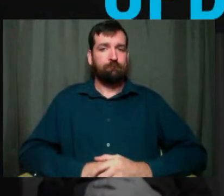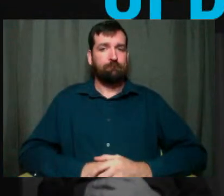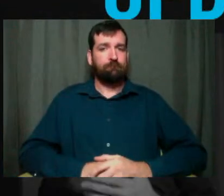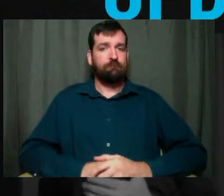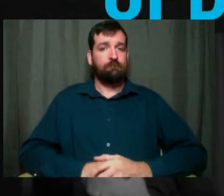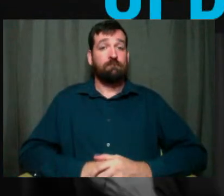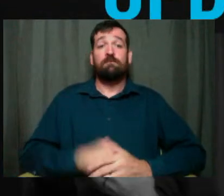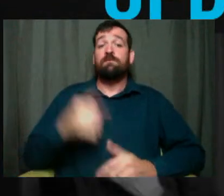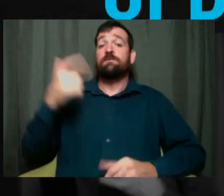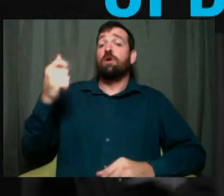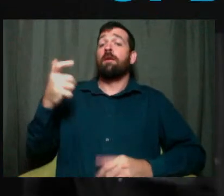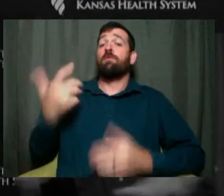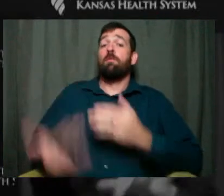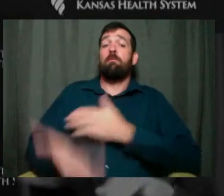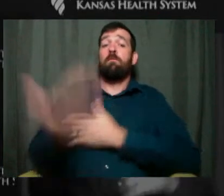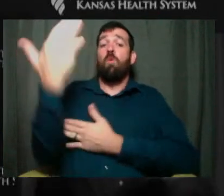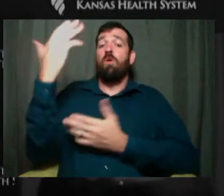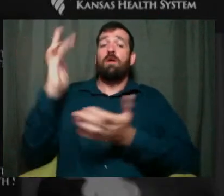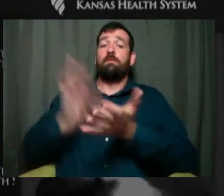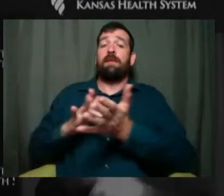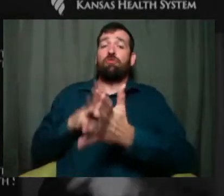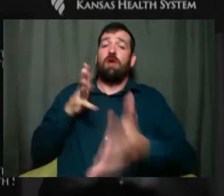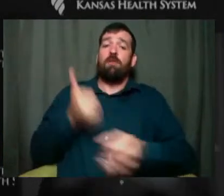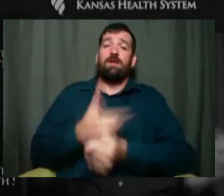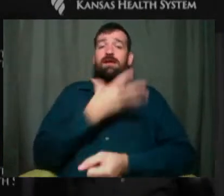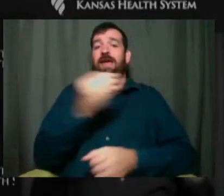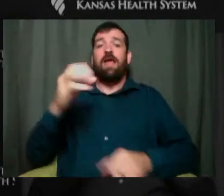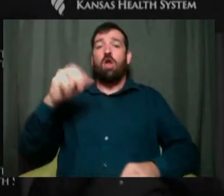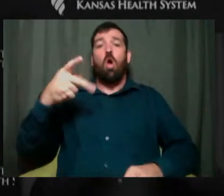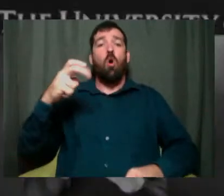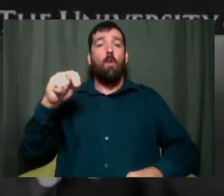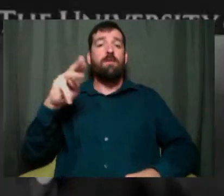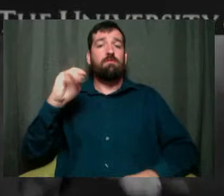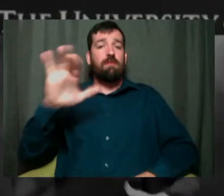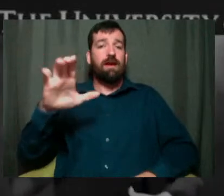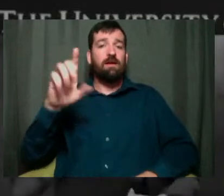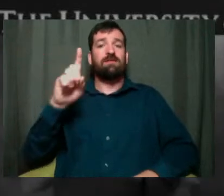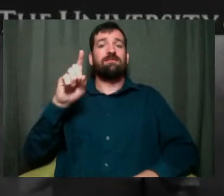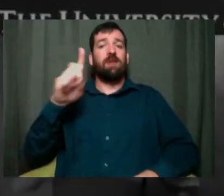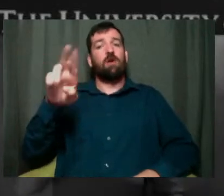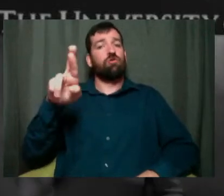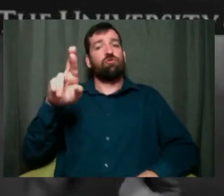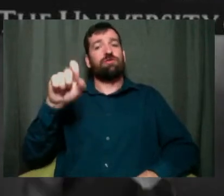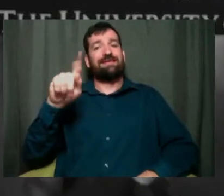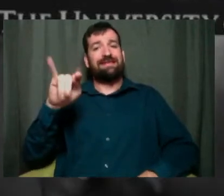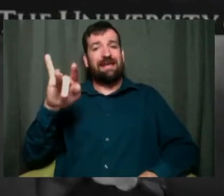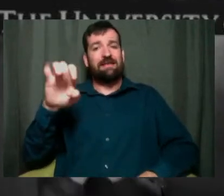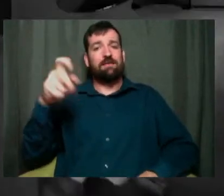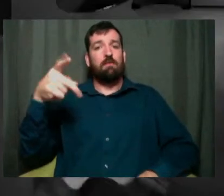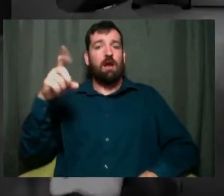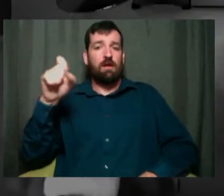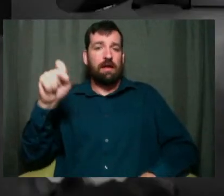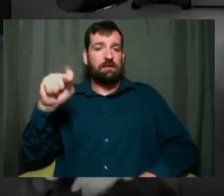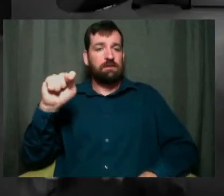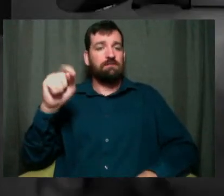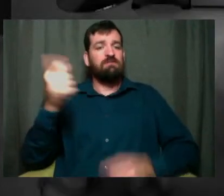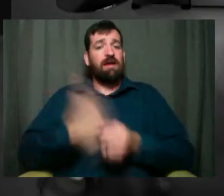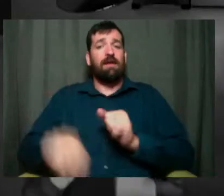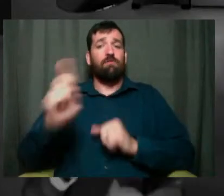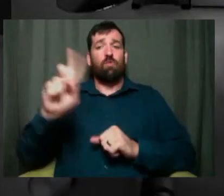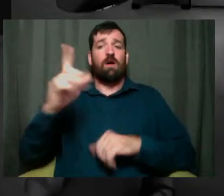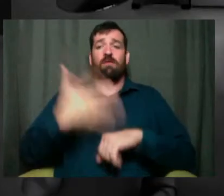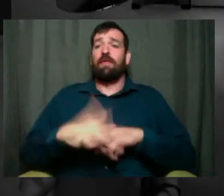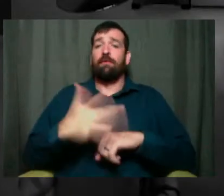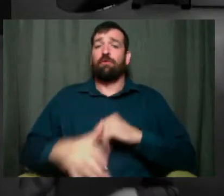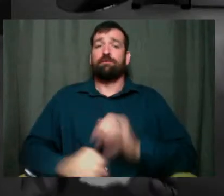Subscribe to our morning medical update and open mics with Dr. Stites podcasts. Now, everywhere podcasts are available.